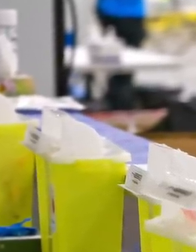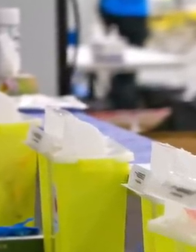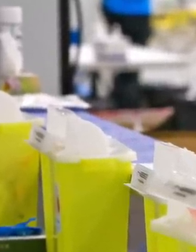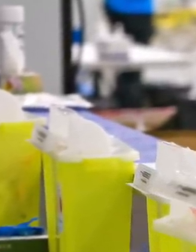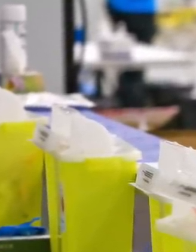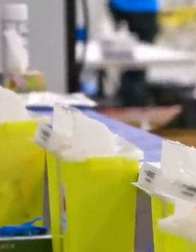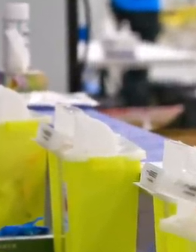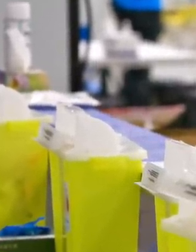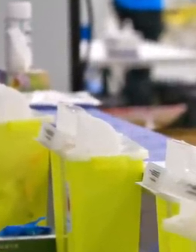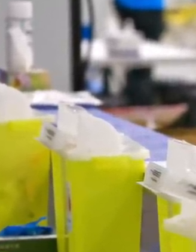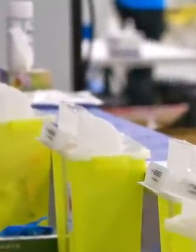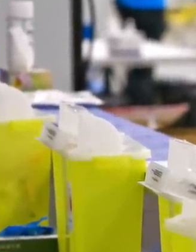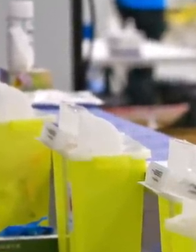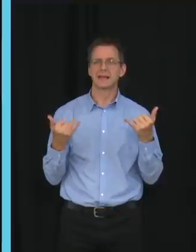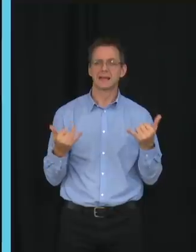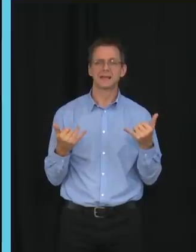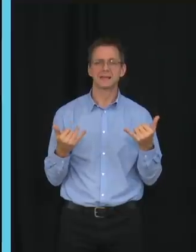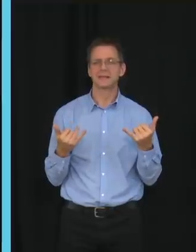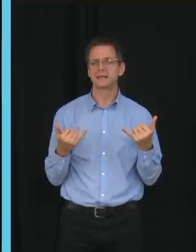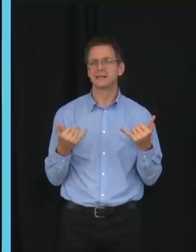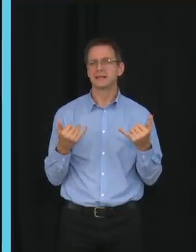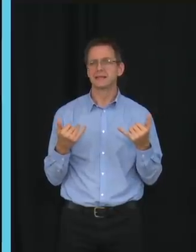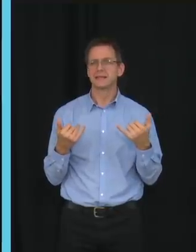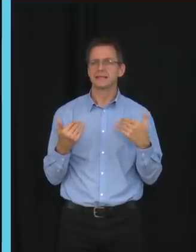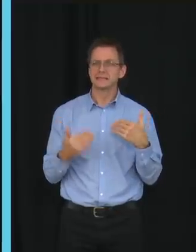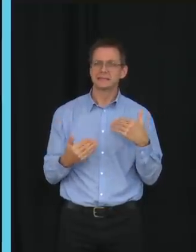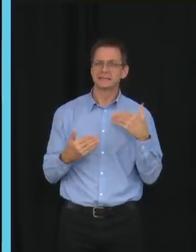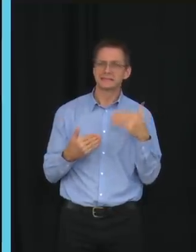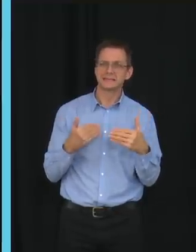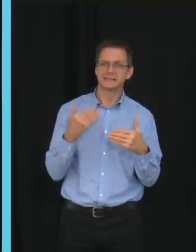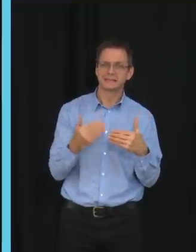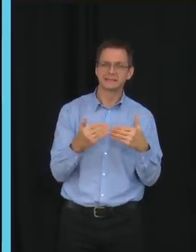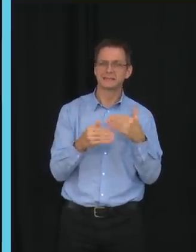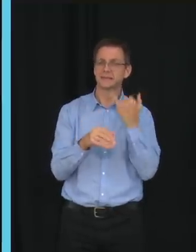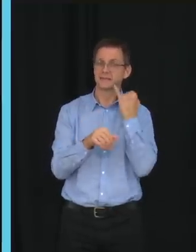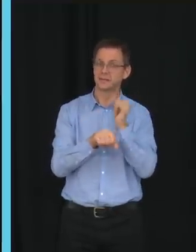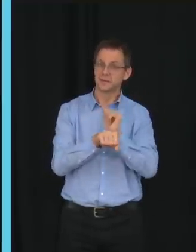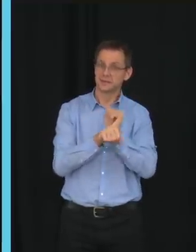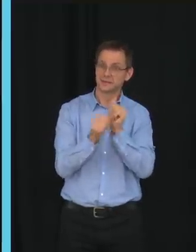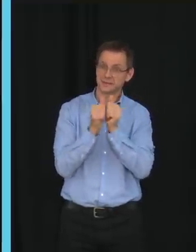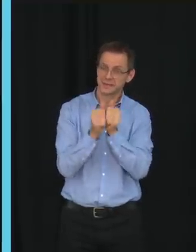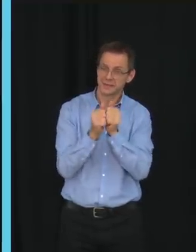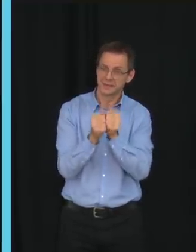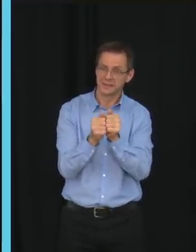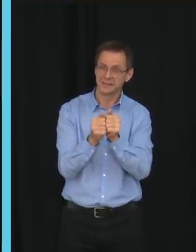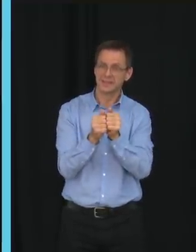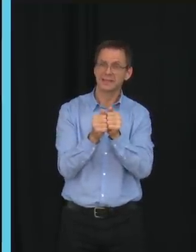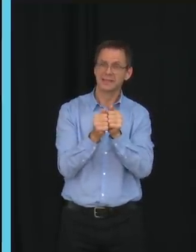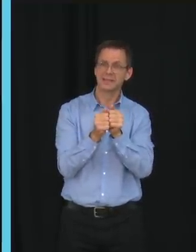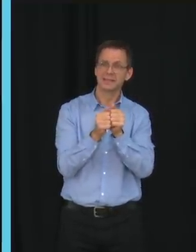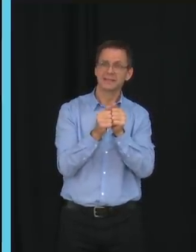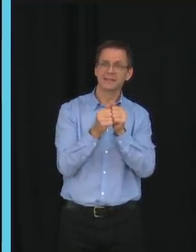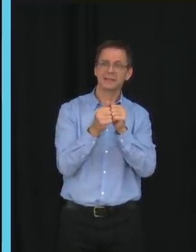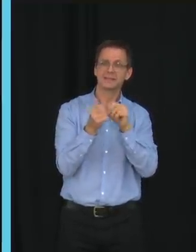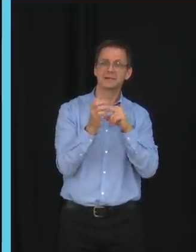together and do the right thing, the light will only get brighter. So please, let's follow the restrictions.